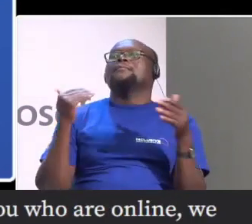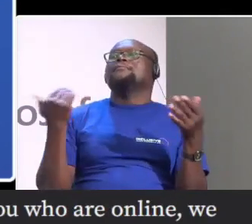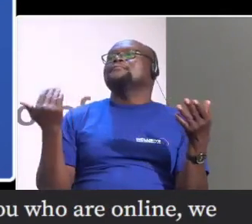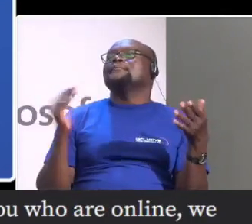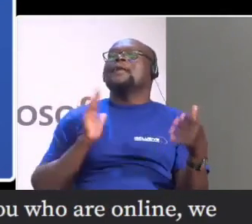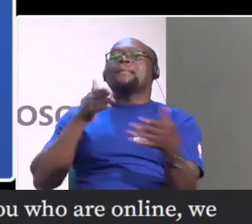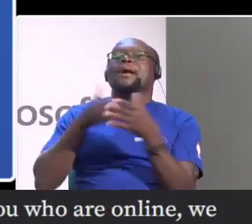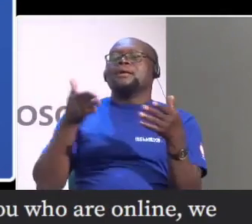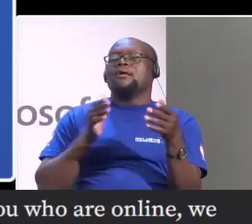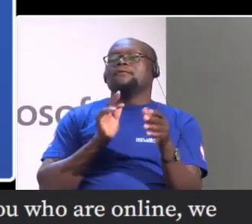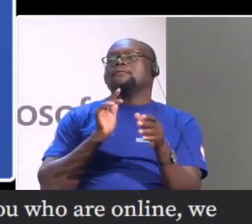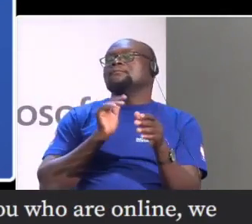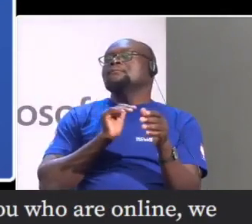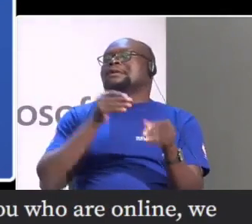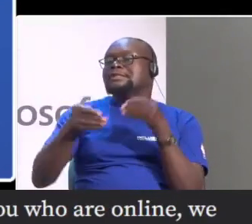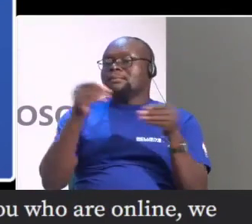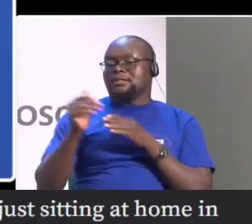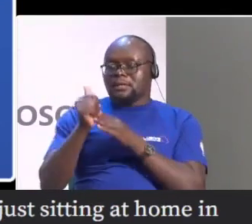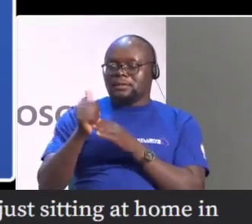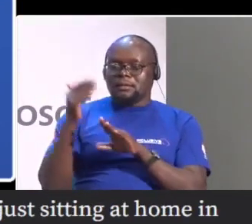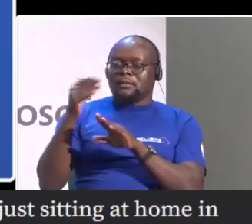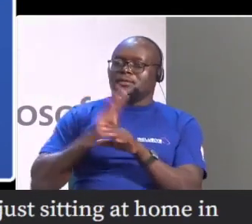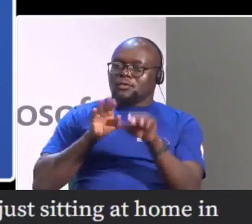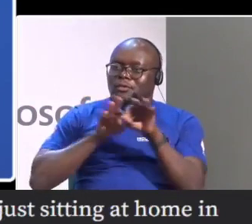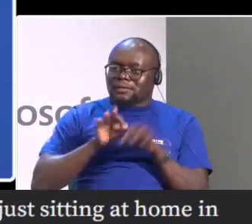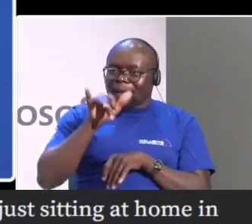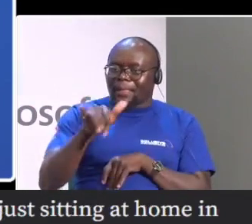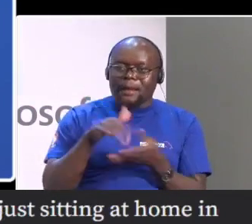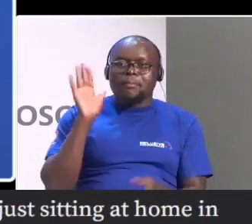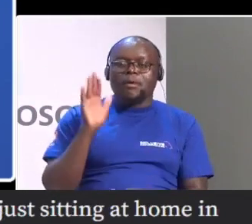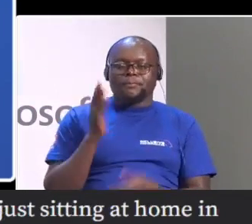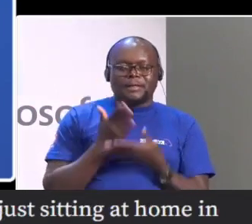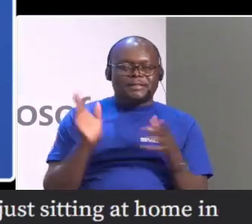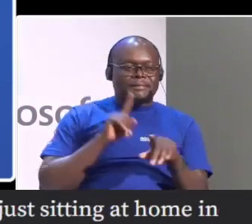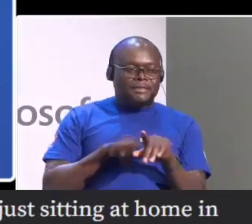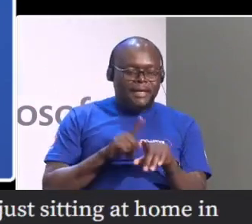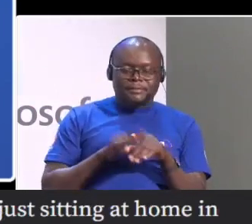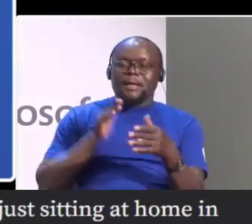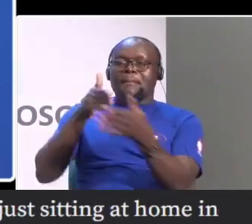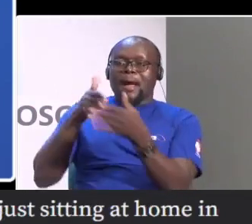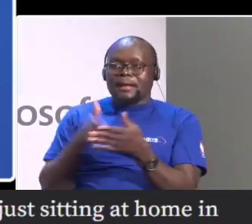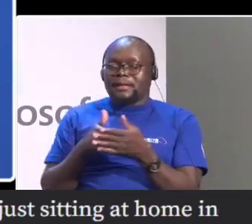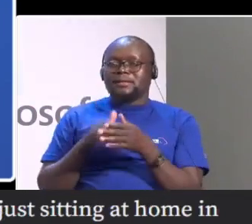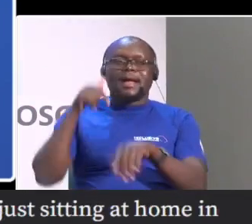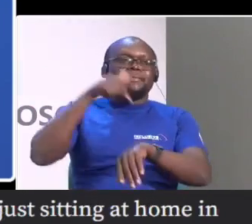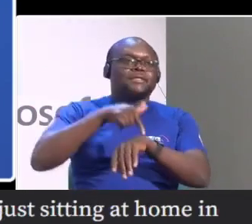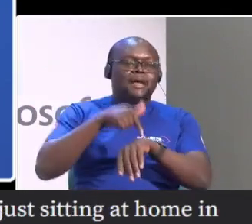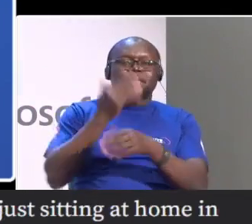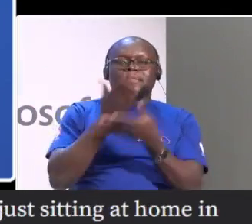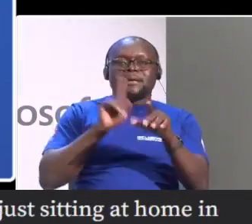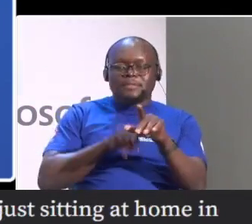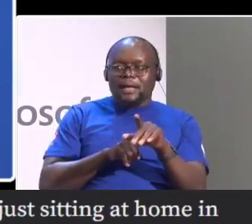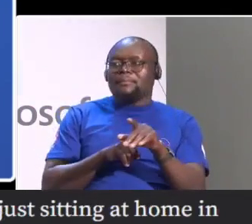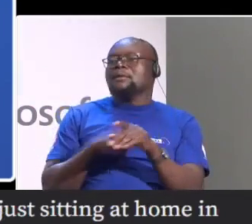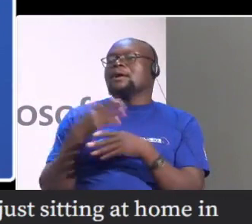disability leadership? And to explain that a little bit more, sometimes barriers can be time. Sometimes they